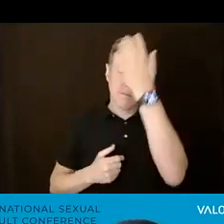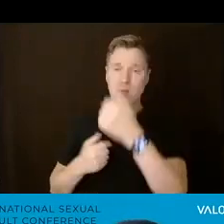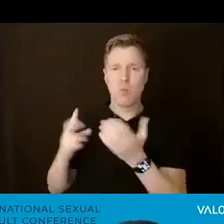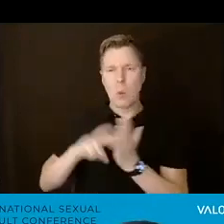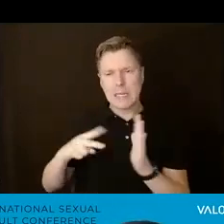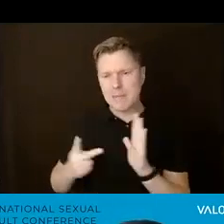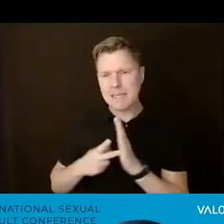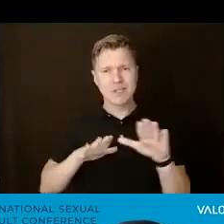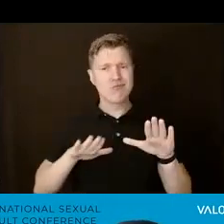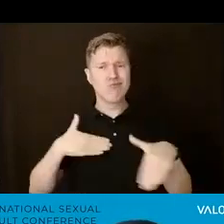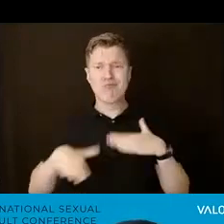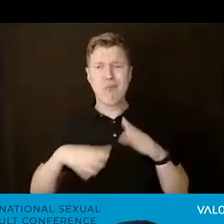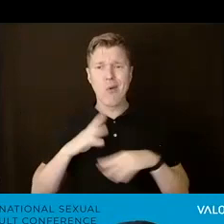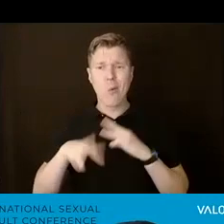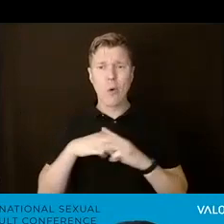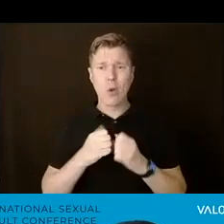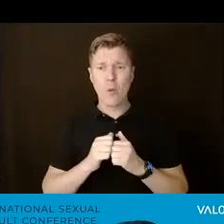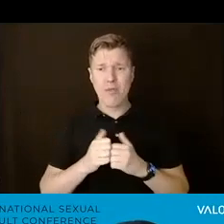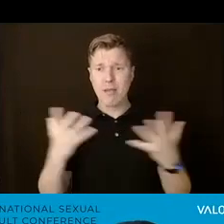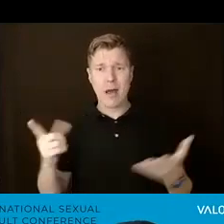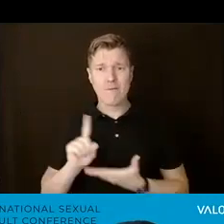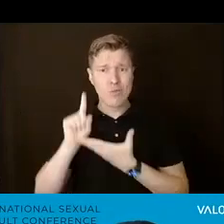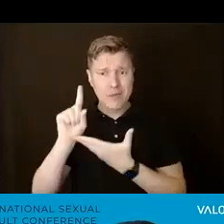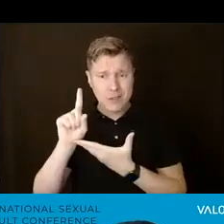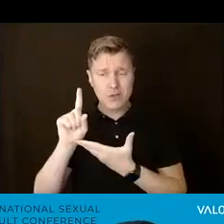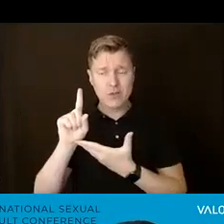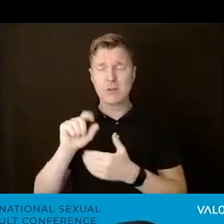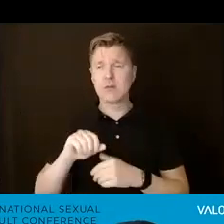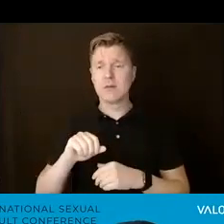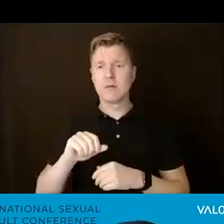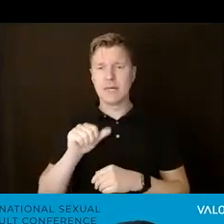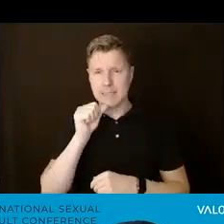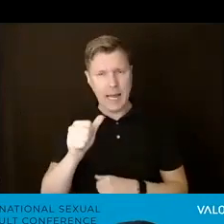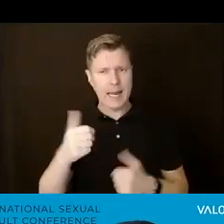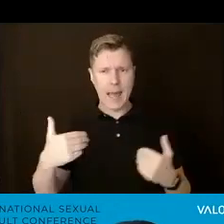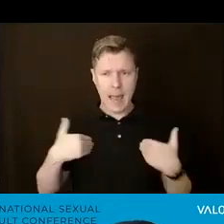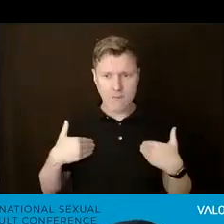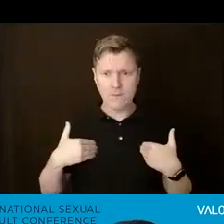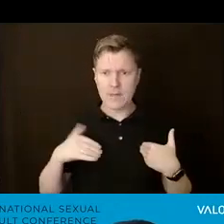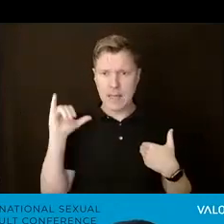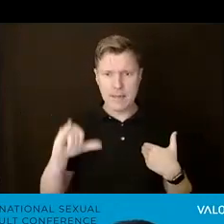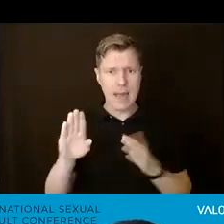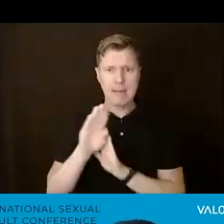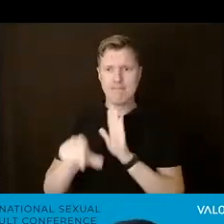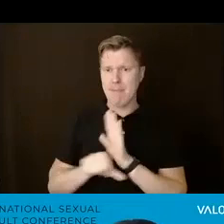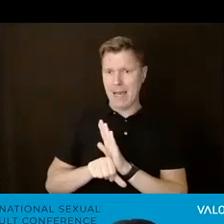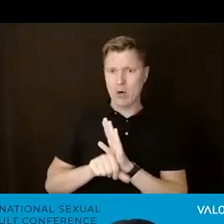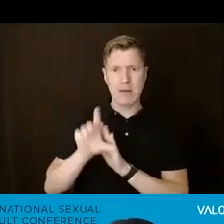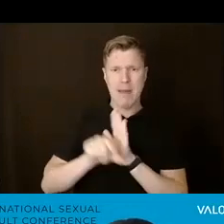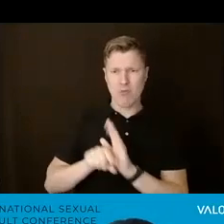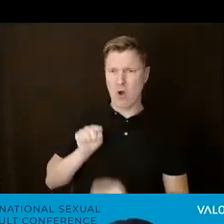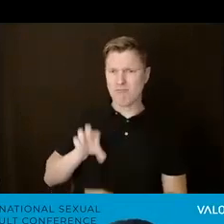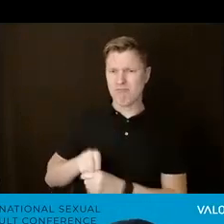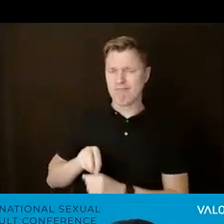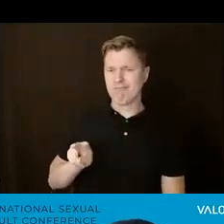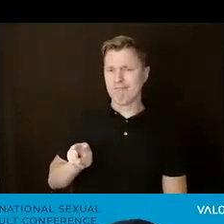world with a lot of privilege, and also not having that background. So I